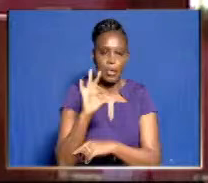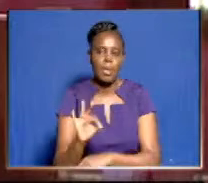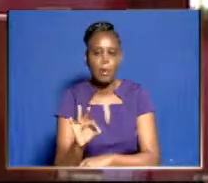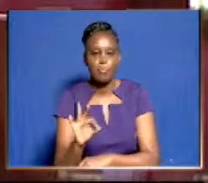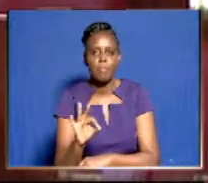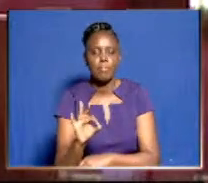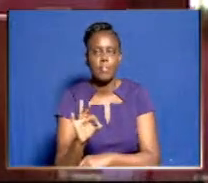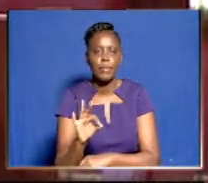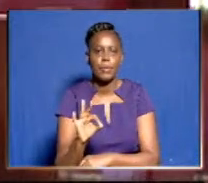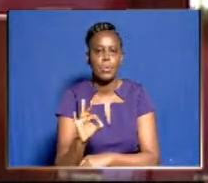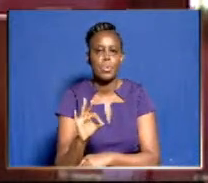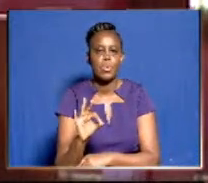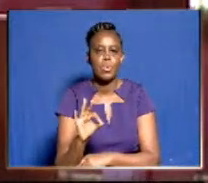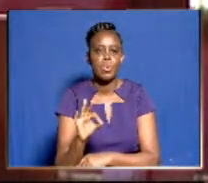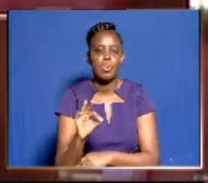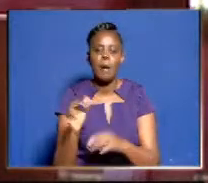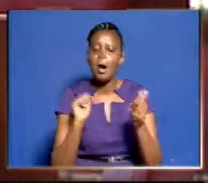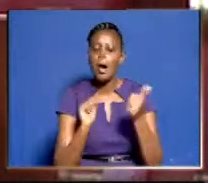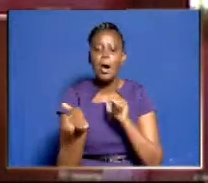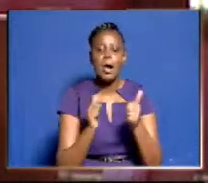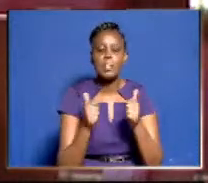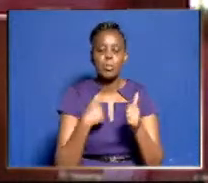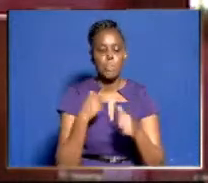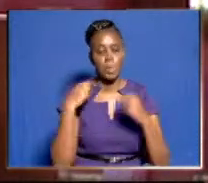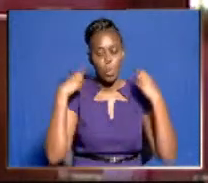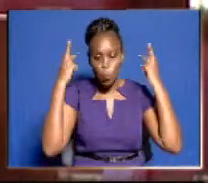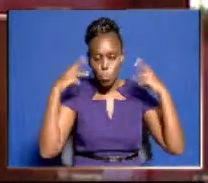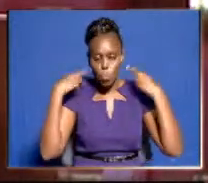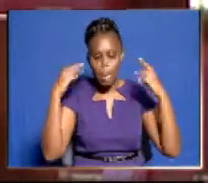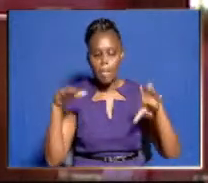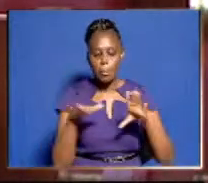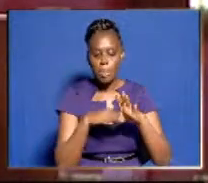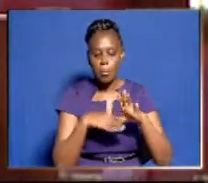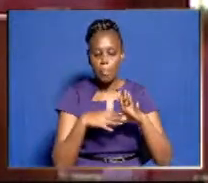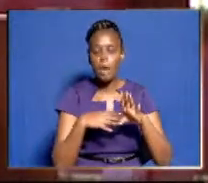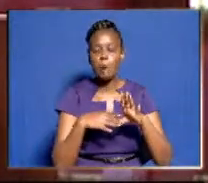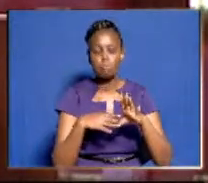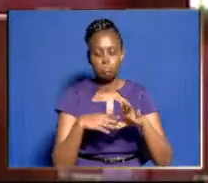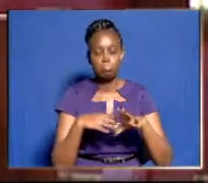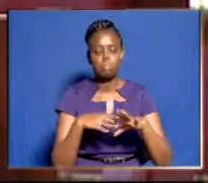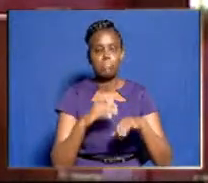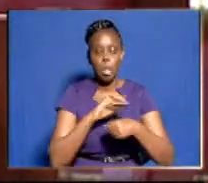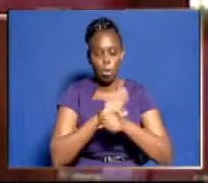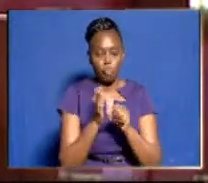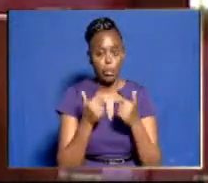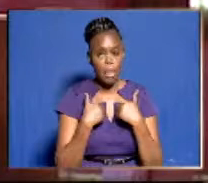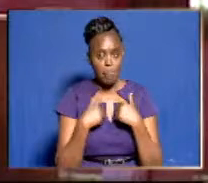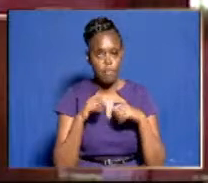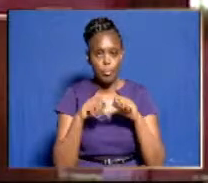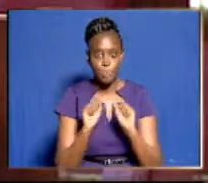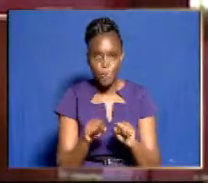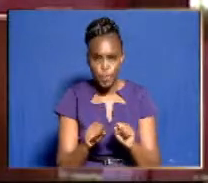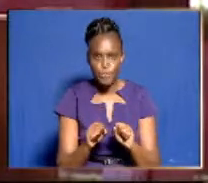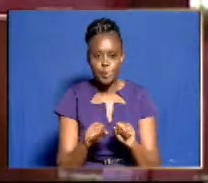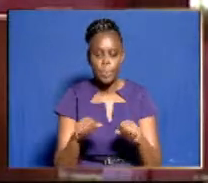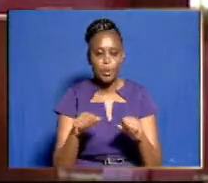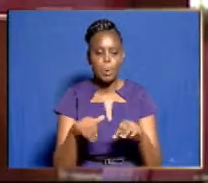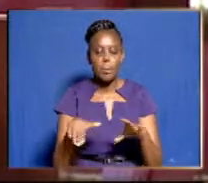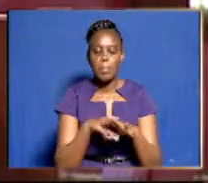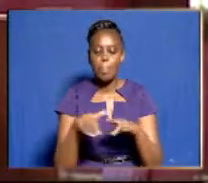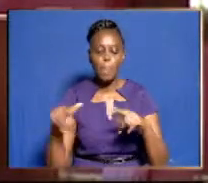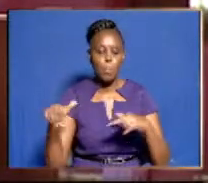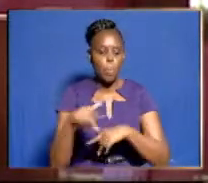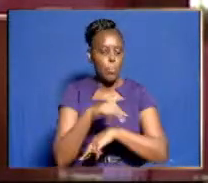by virtue of his actions, I'm worried my members might end up getting COVID, Honorable Speaker. Is the member right to keep